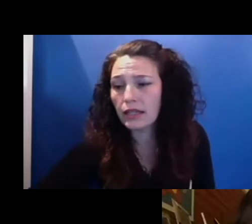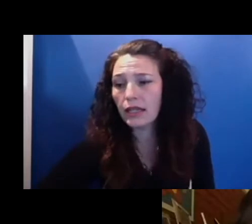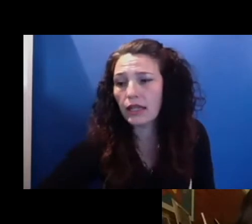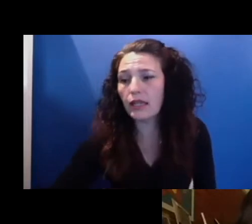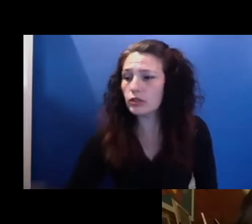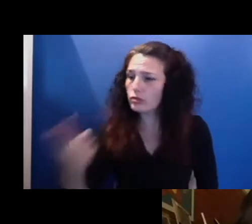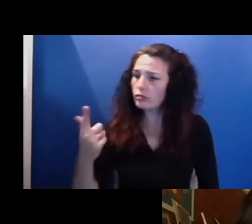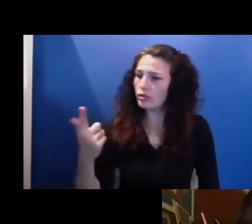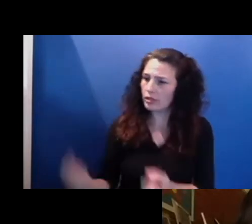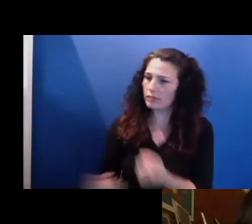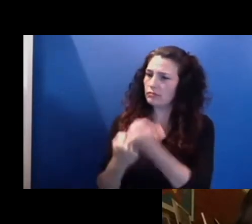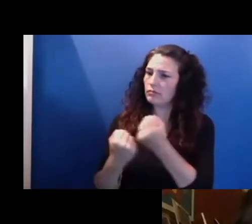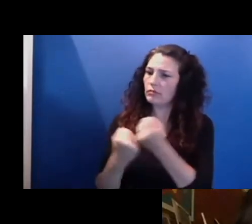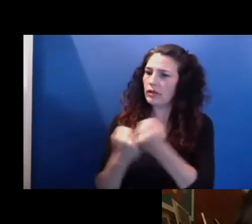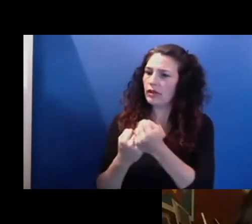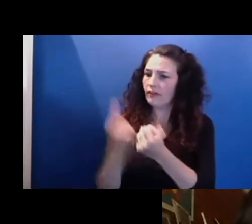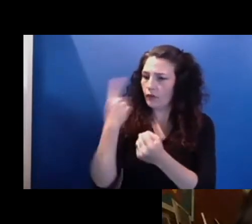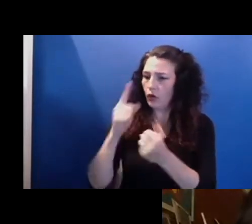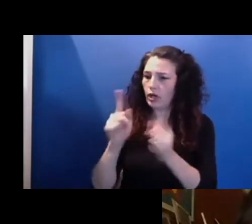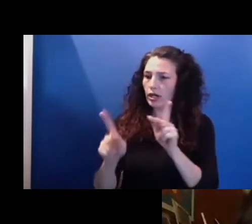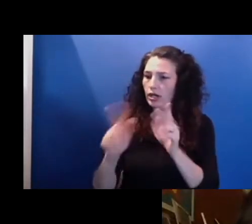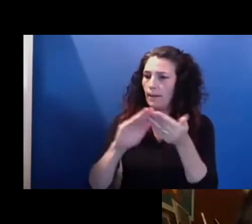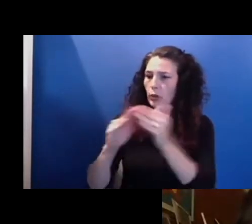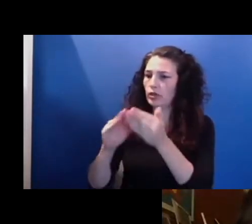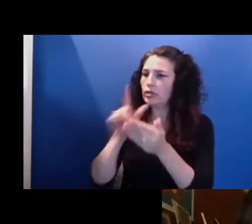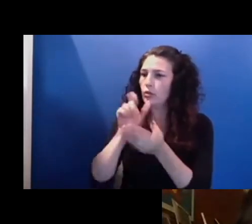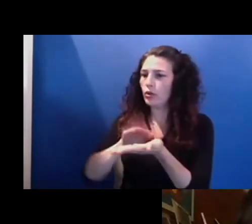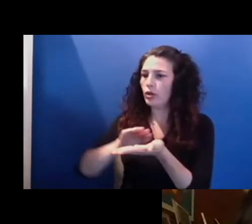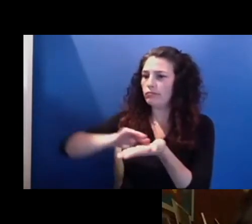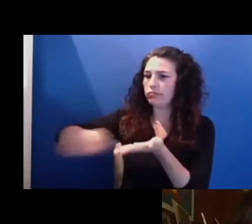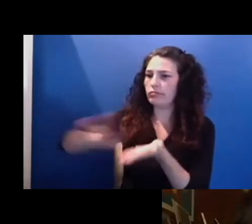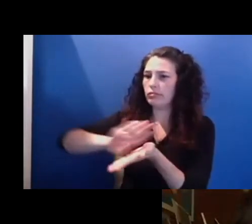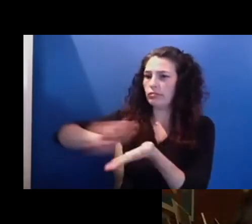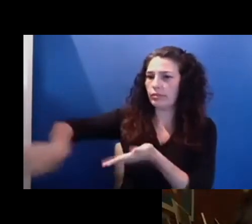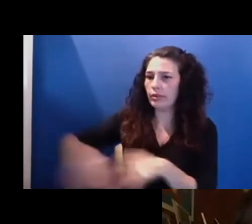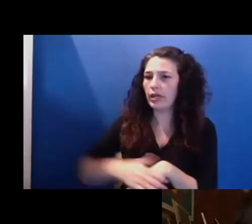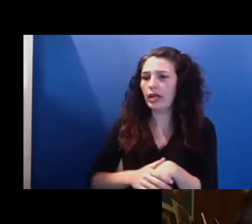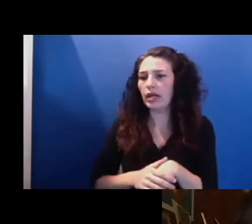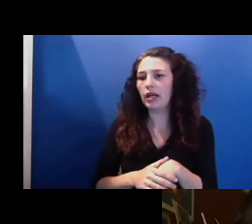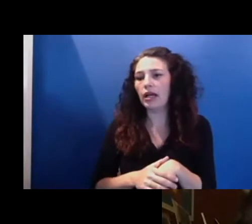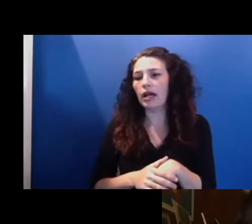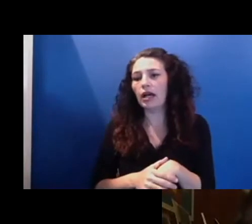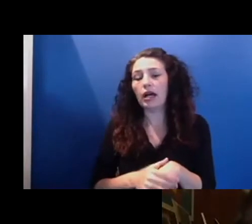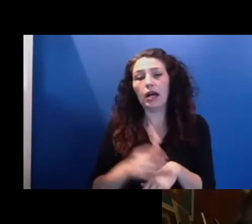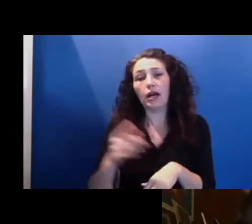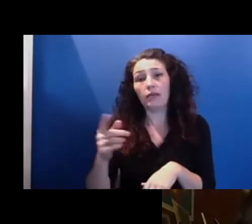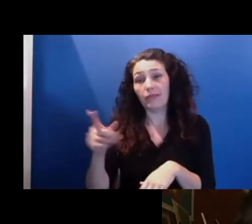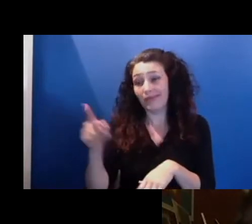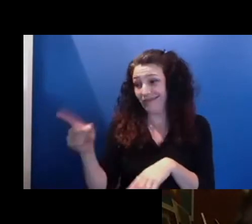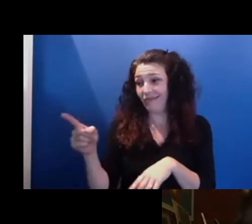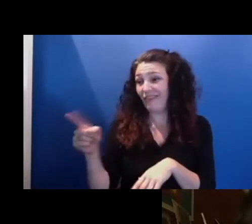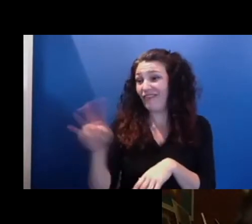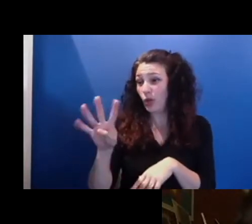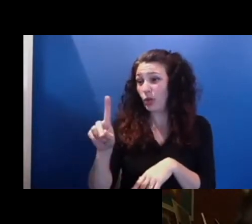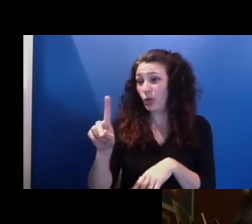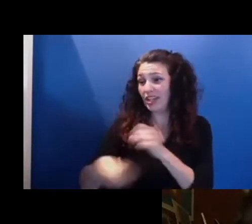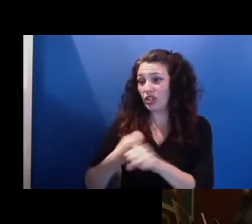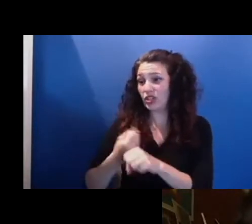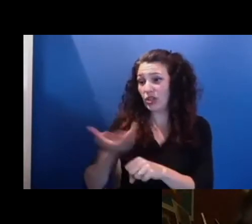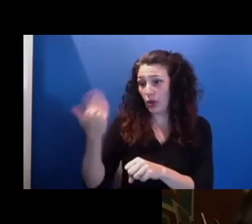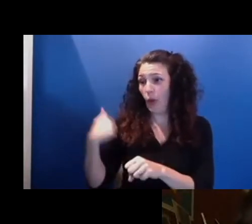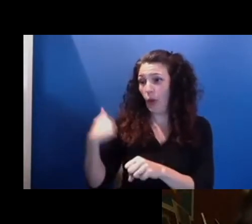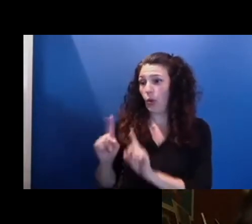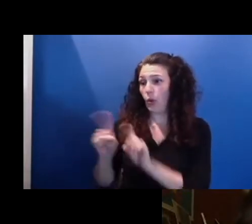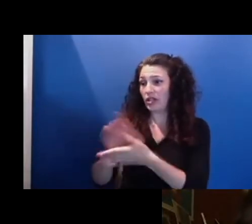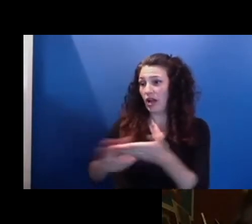marginalized communities. Don Nakanishi, who interviewed me for college 41 years ago, Robin Wings, who served as an